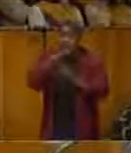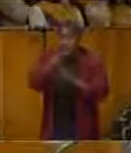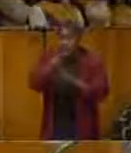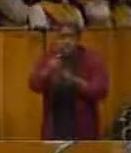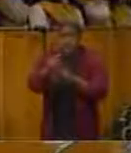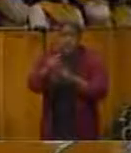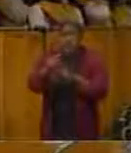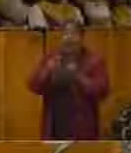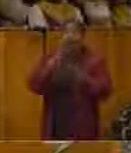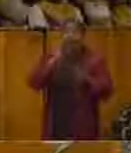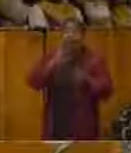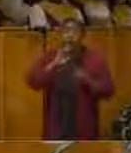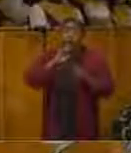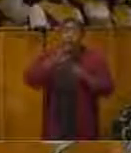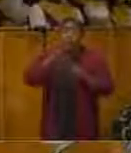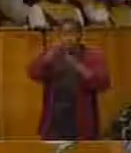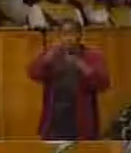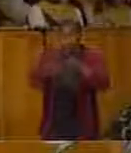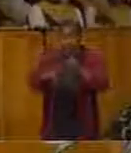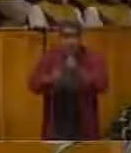net or gross. Amen.